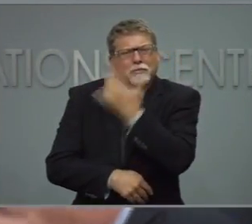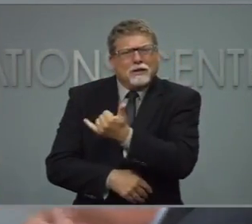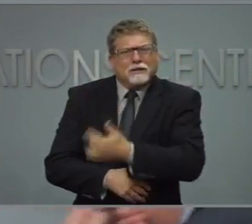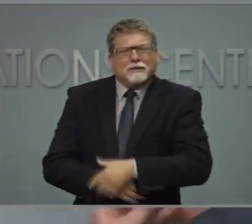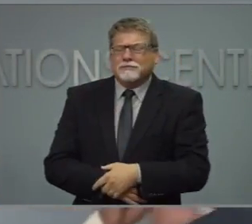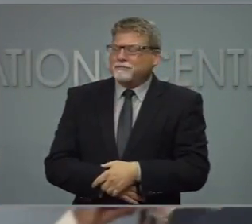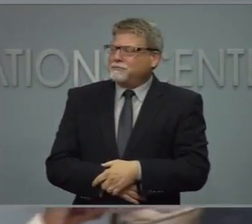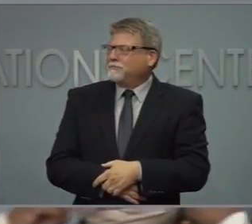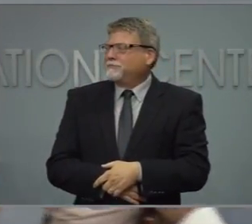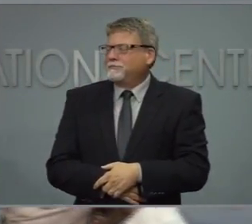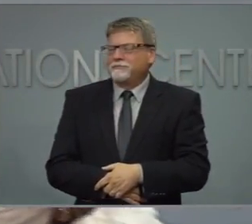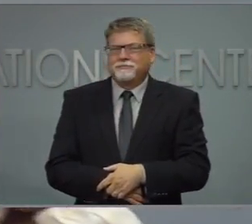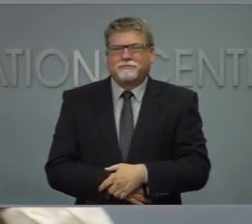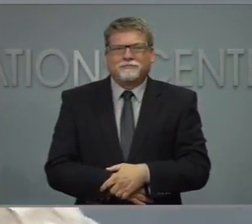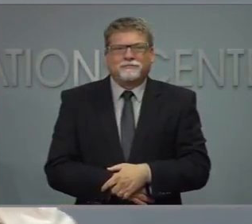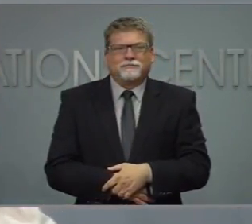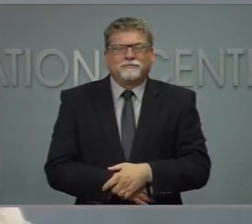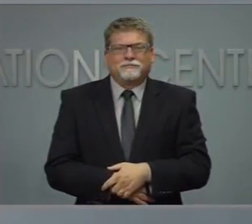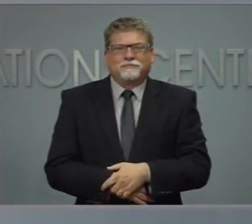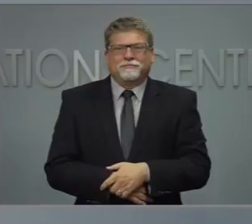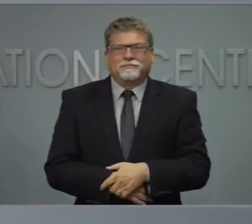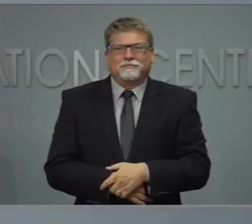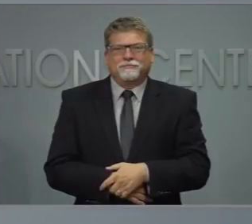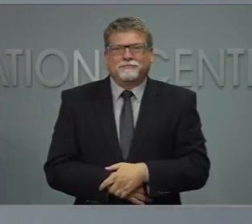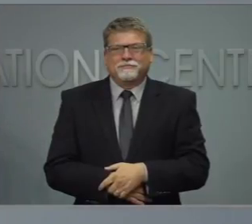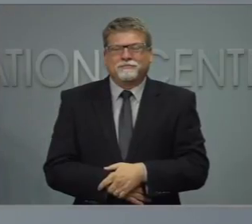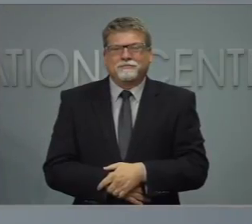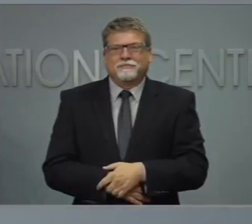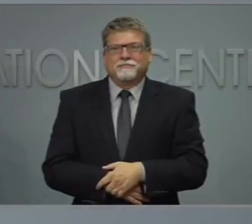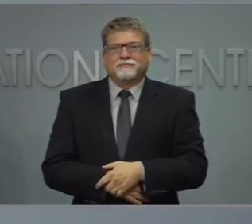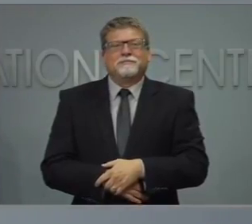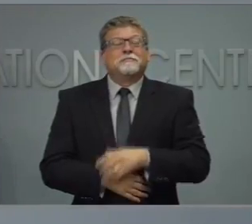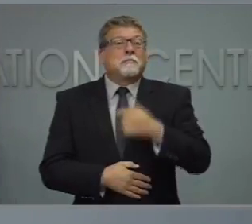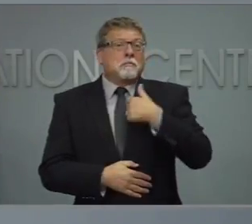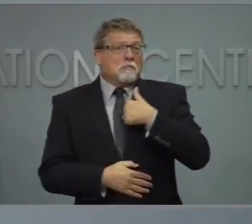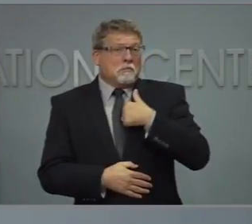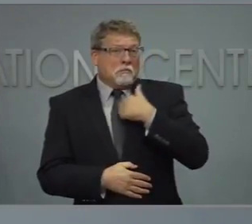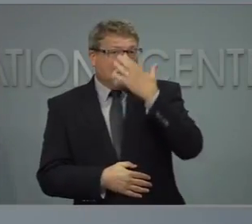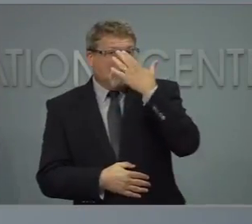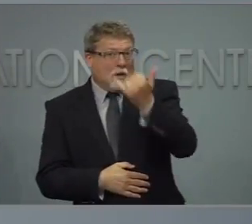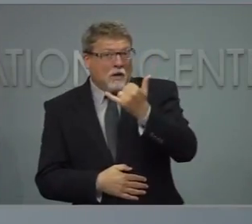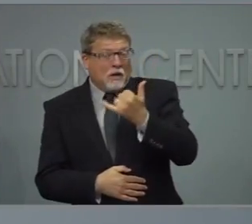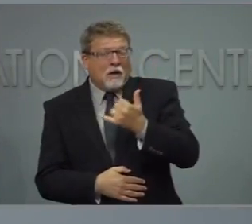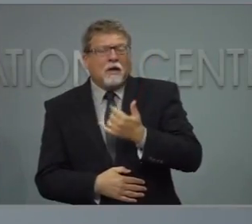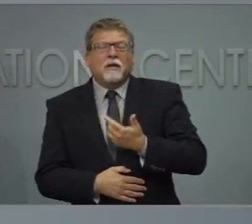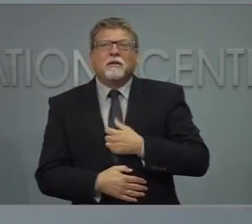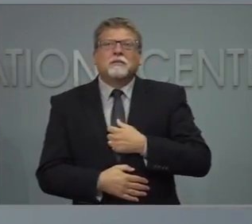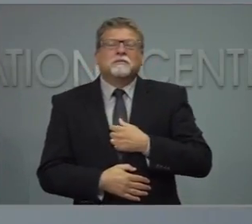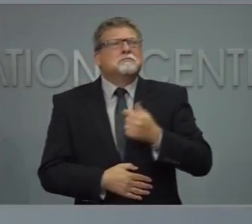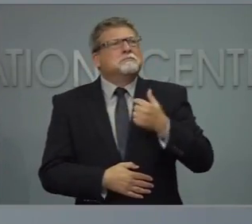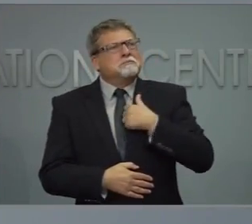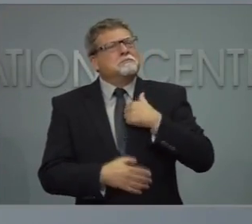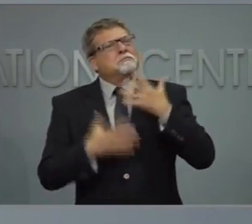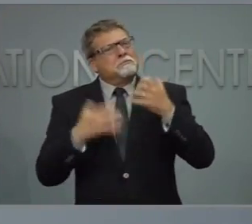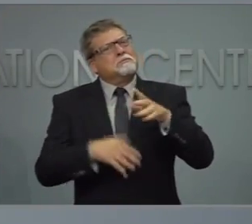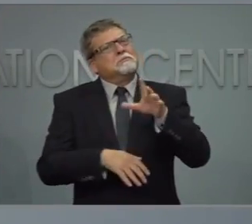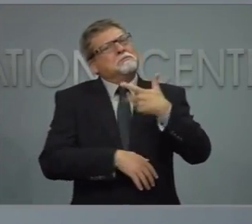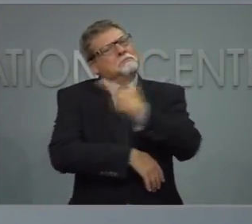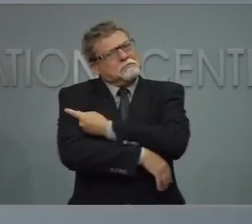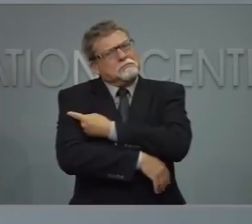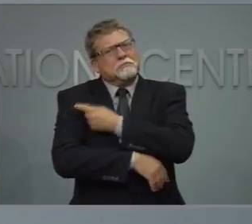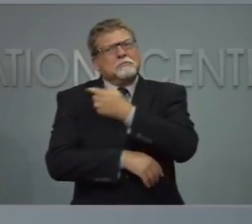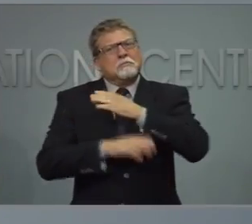the people that are vaccinated in the state. She is the third winner of the $1 million vaccine lottery. Chavis is about to start her first year at